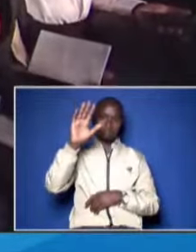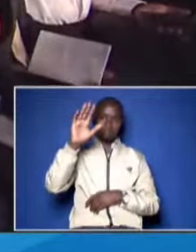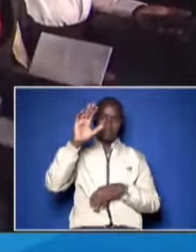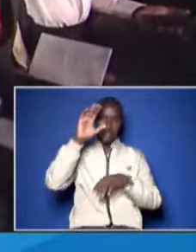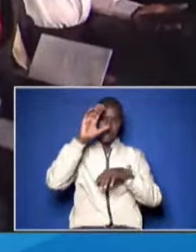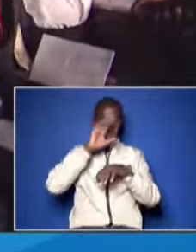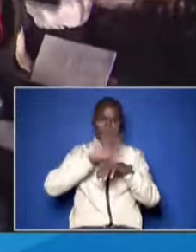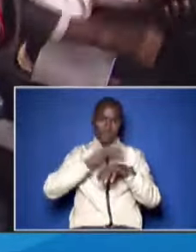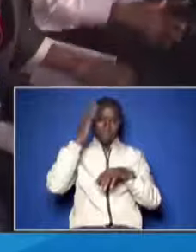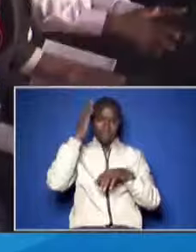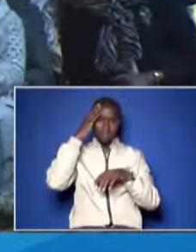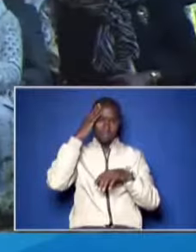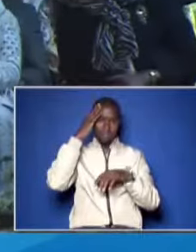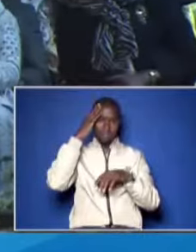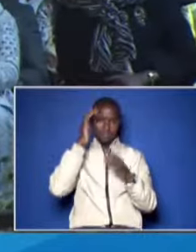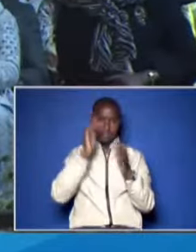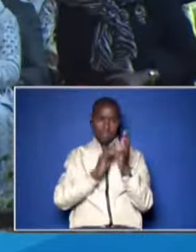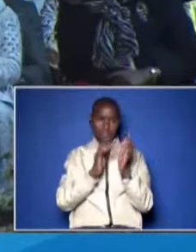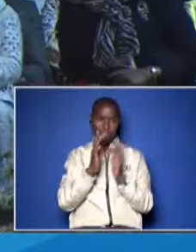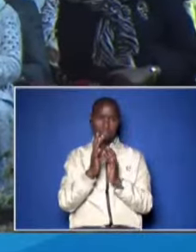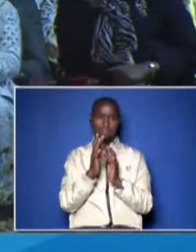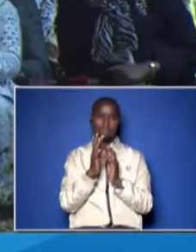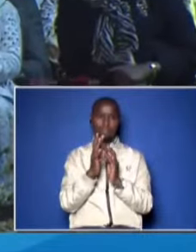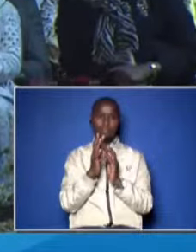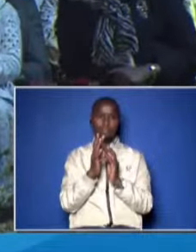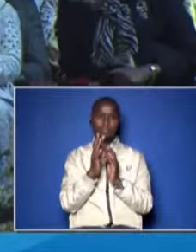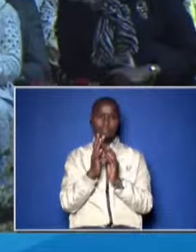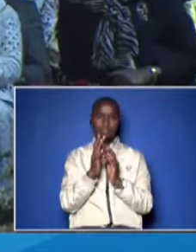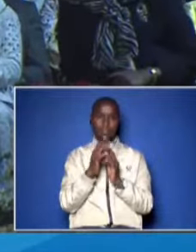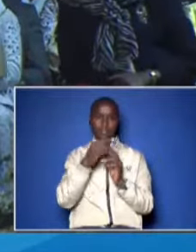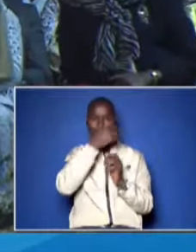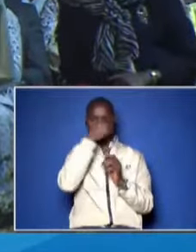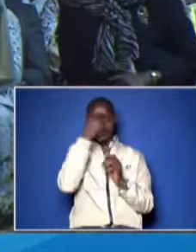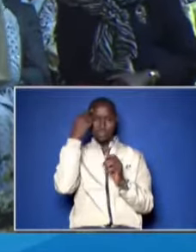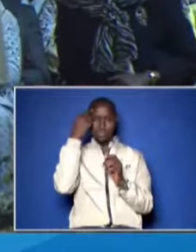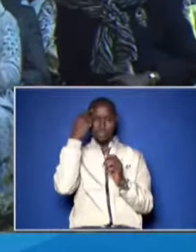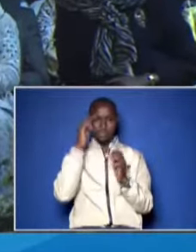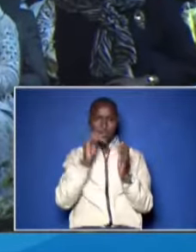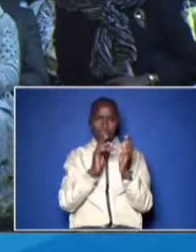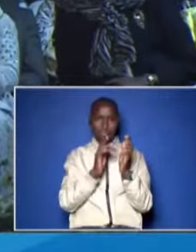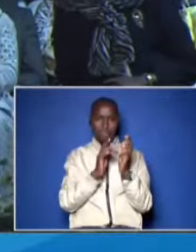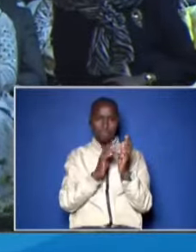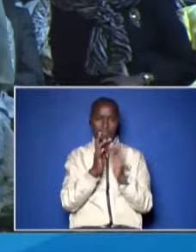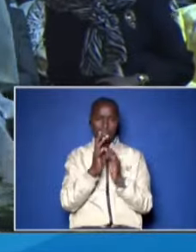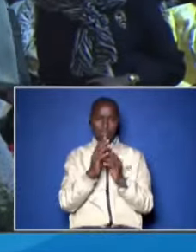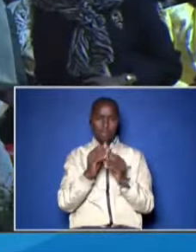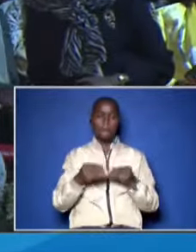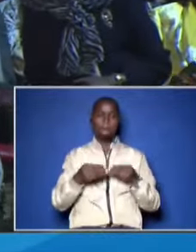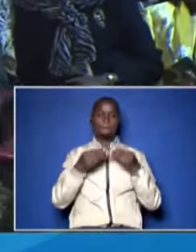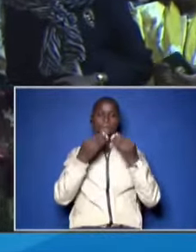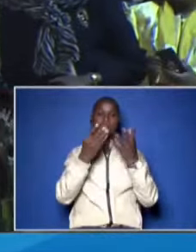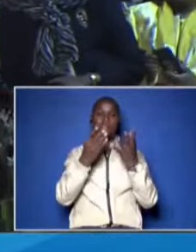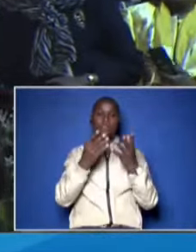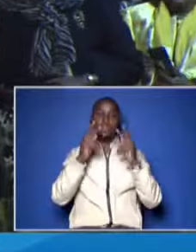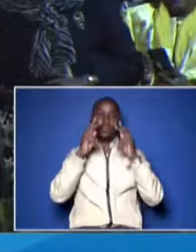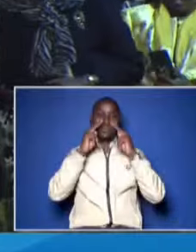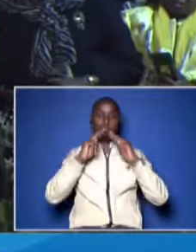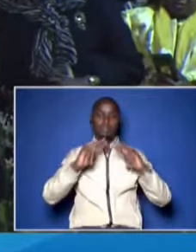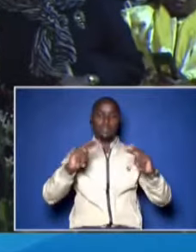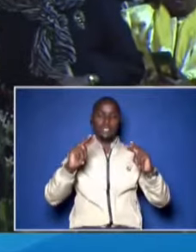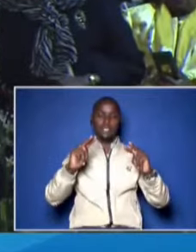to know the Bible because the Bible gives you peace